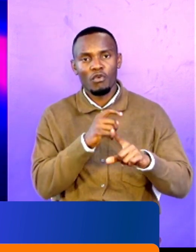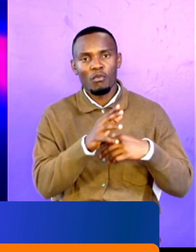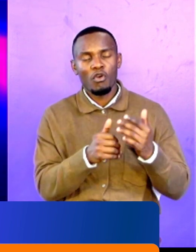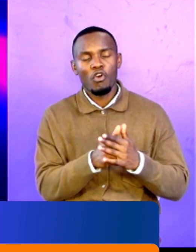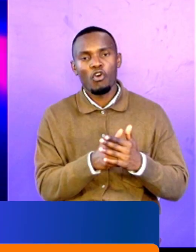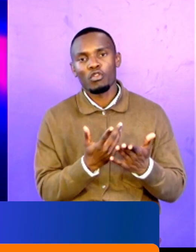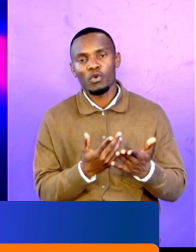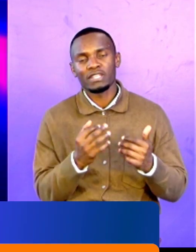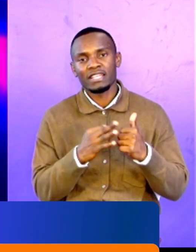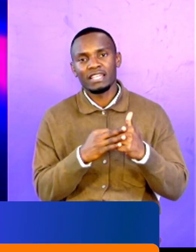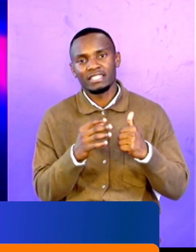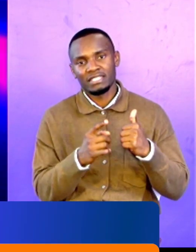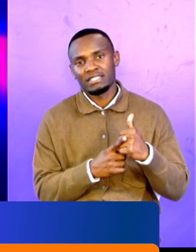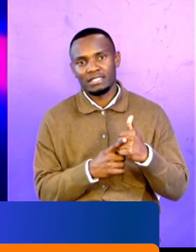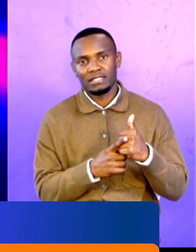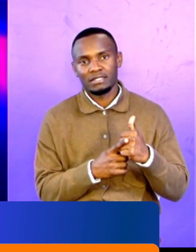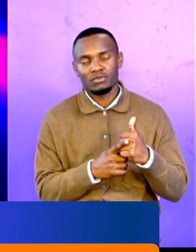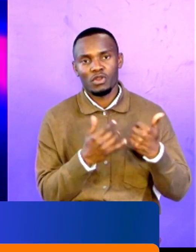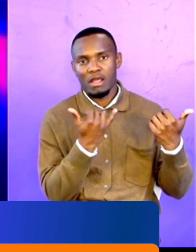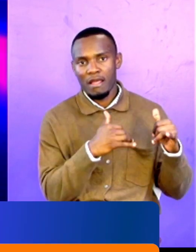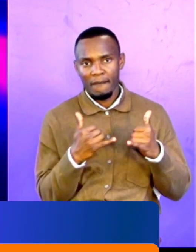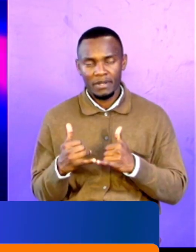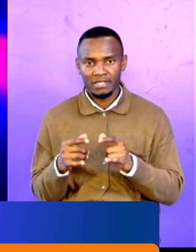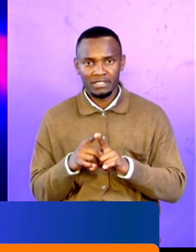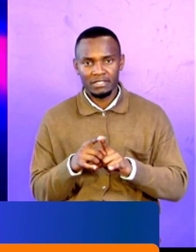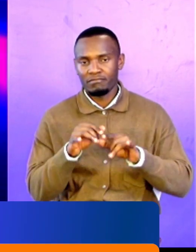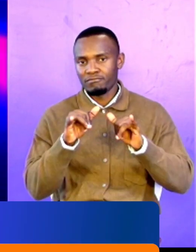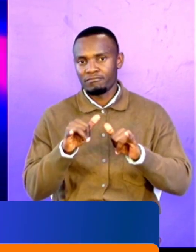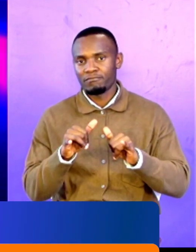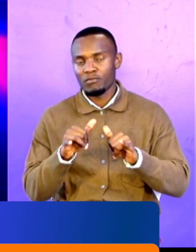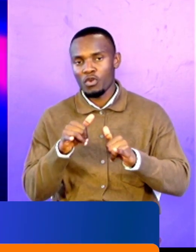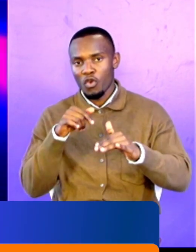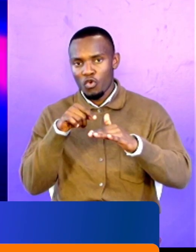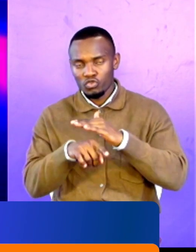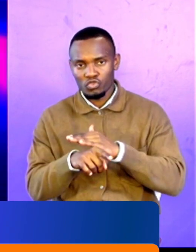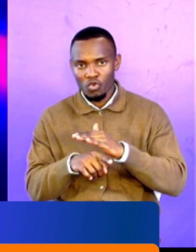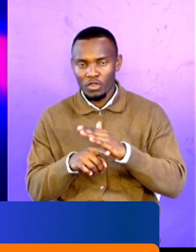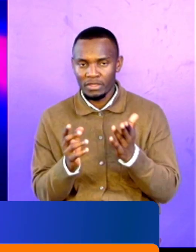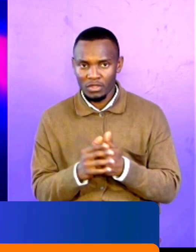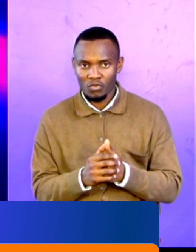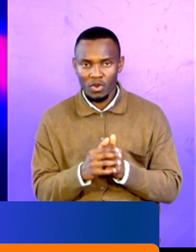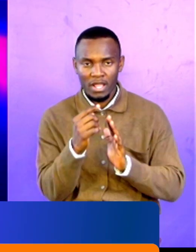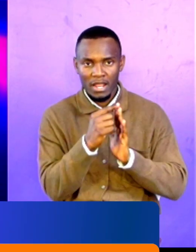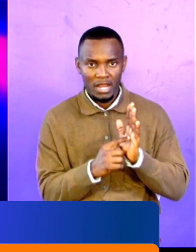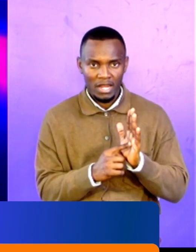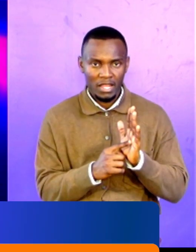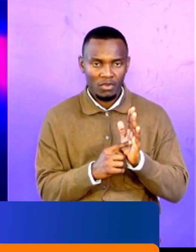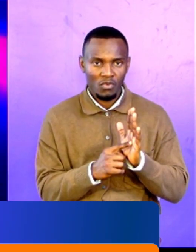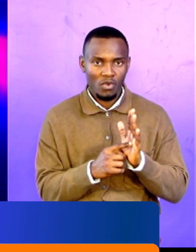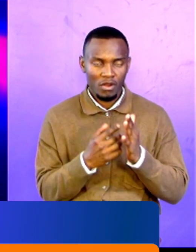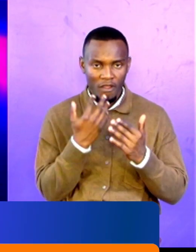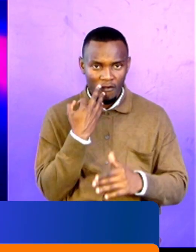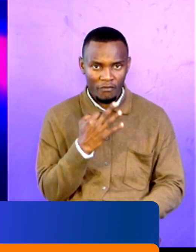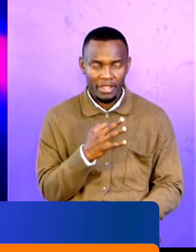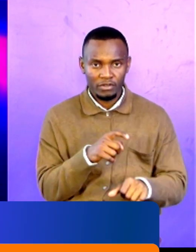his time at St James's Park, and struck in the League Cup final earlier this year as the Magpies clinched their